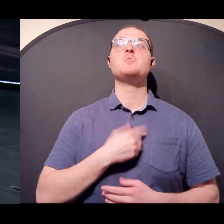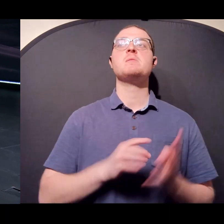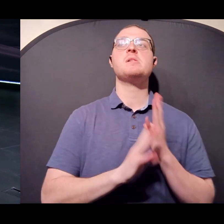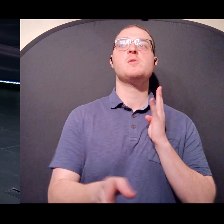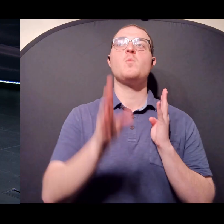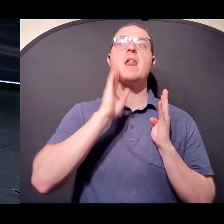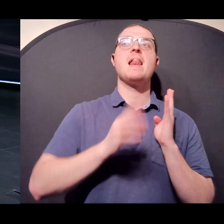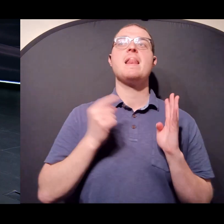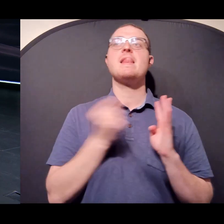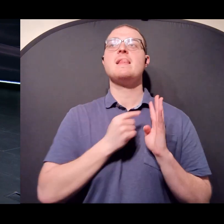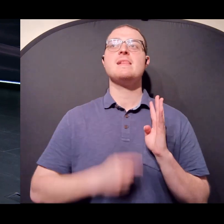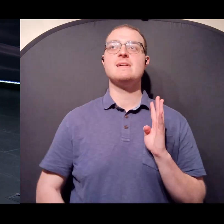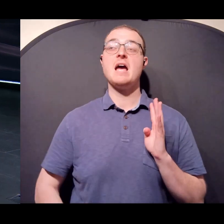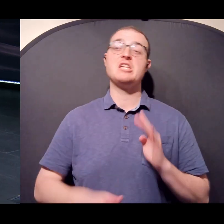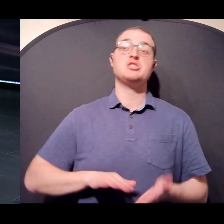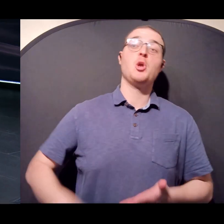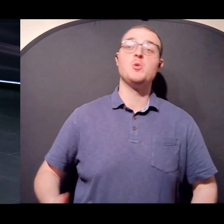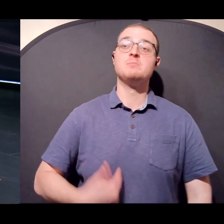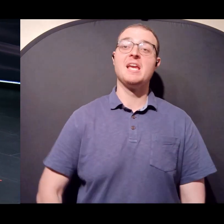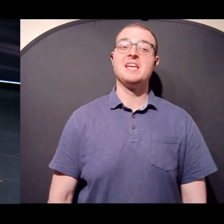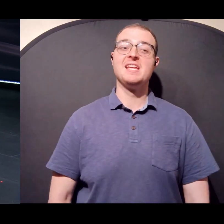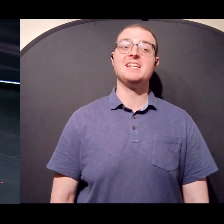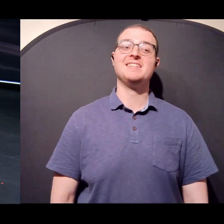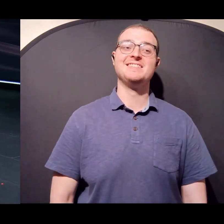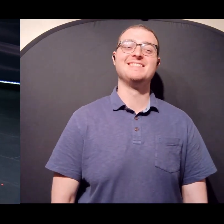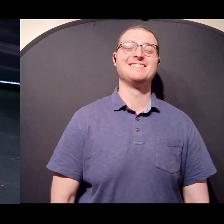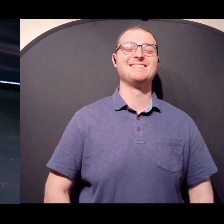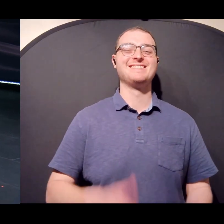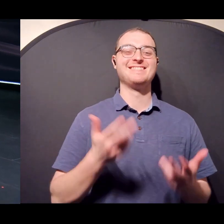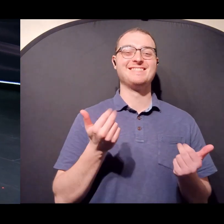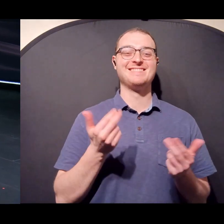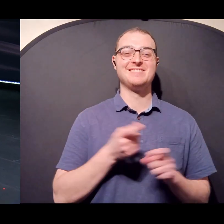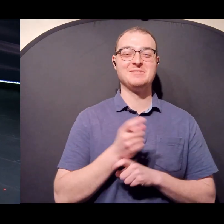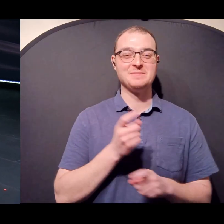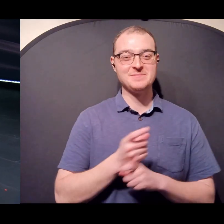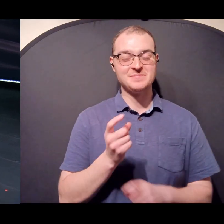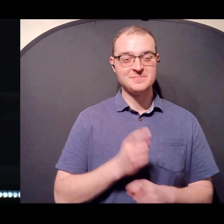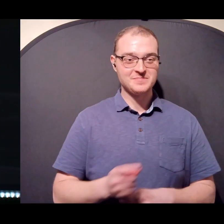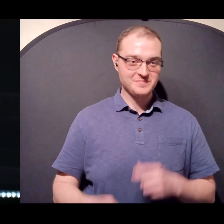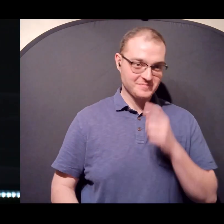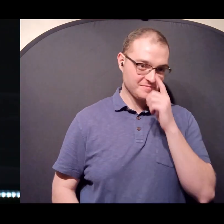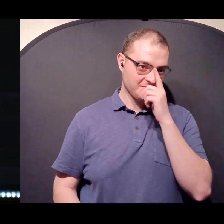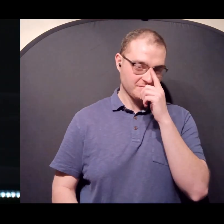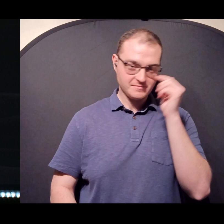I was like, I'm busting through and getting in line. That's what I'm gonna do. Excuse me.